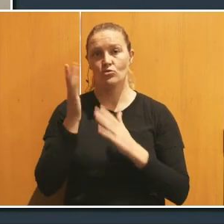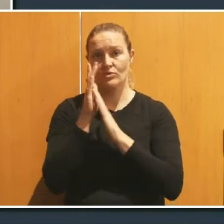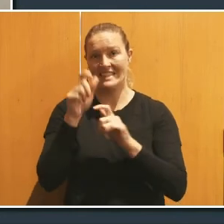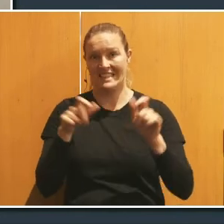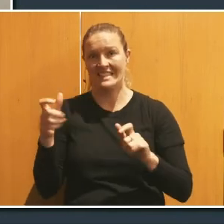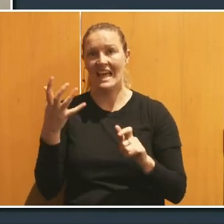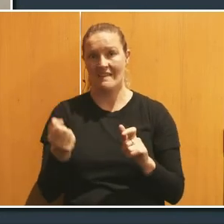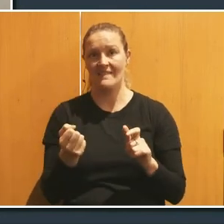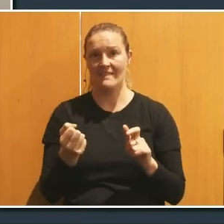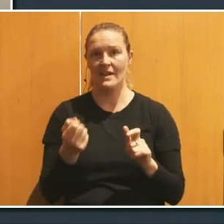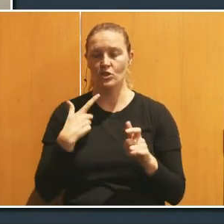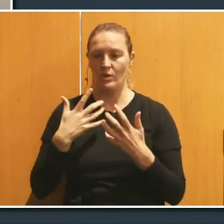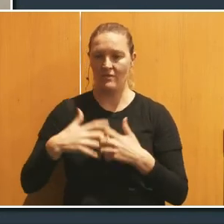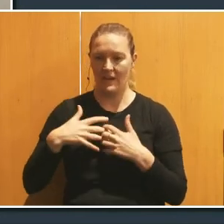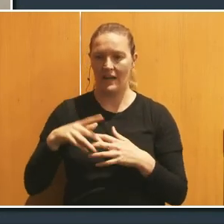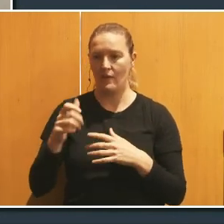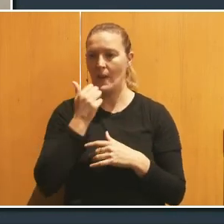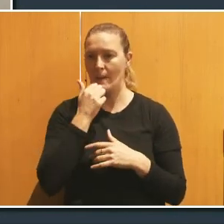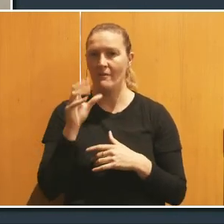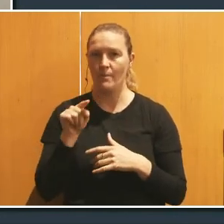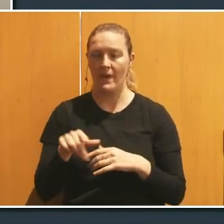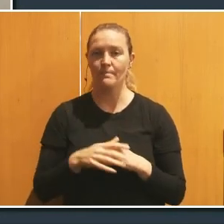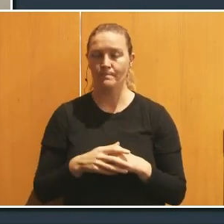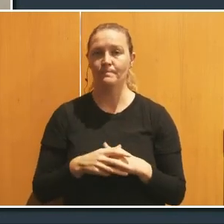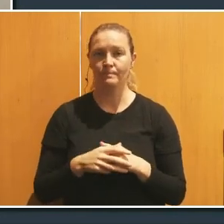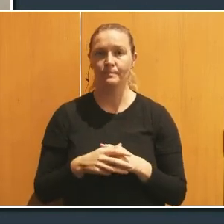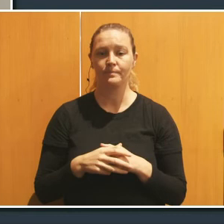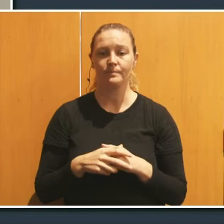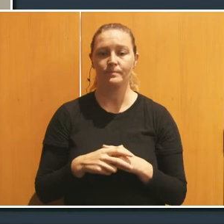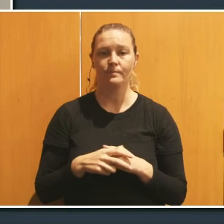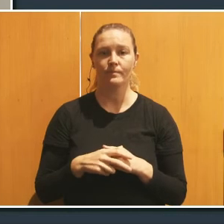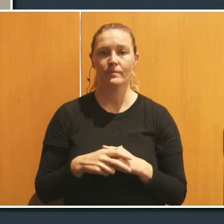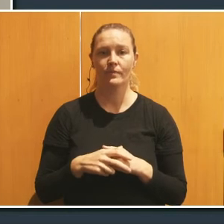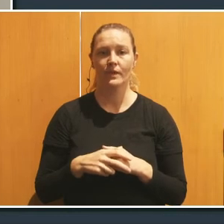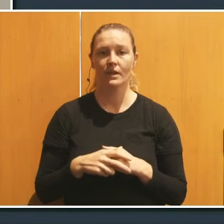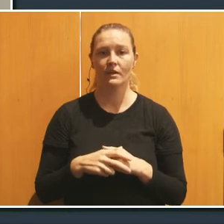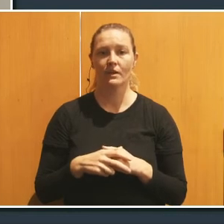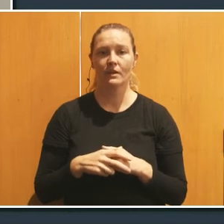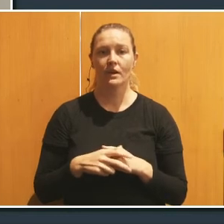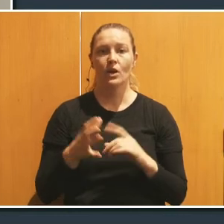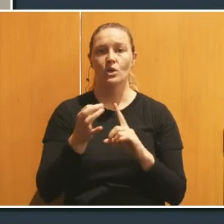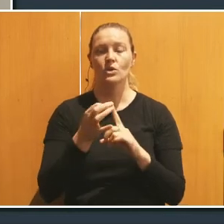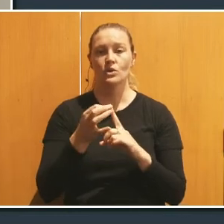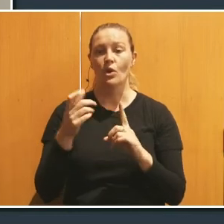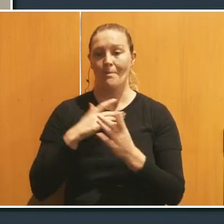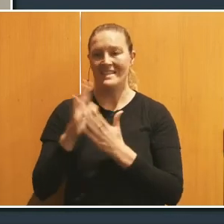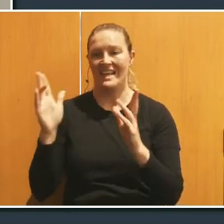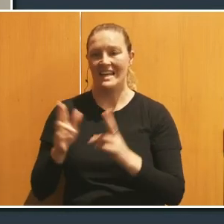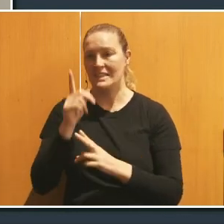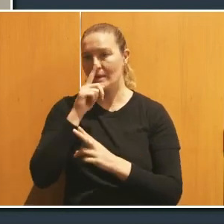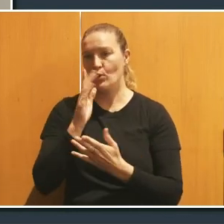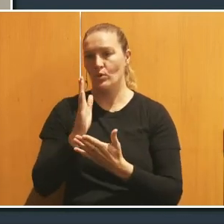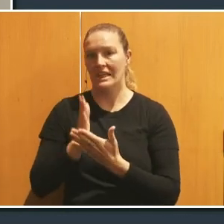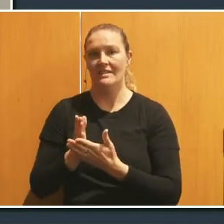after. And so we're pretty confident with those numbers. And then in terms of, so you've got a population discount, there's less people living in a